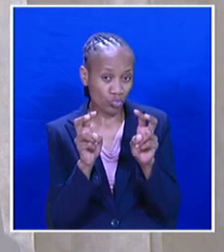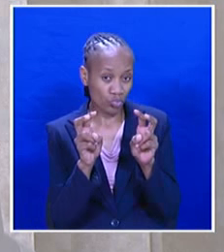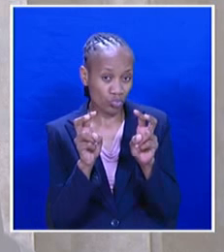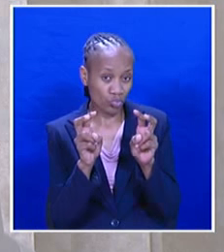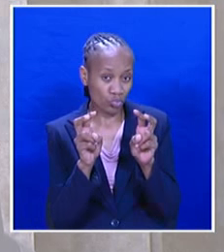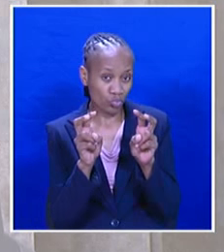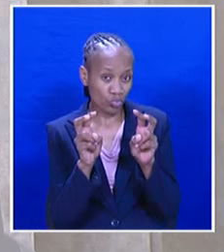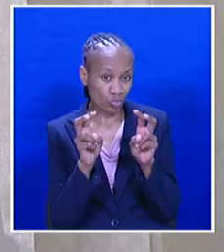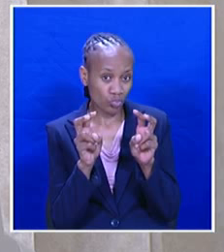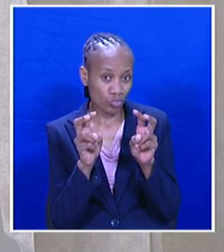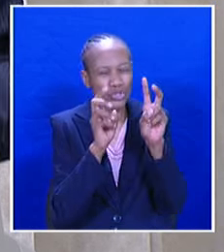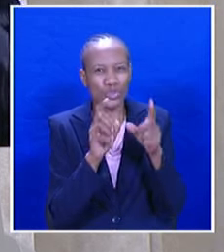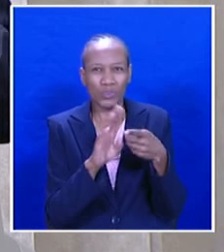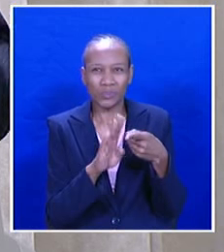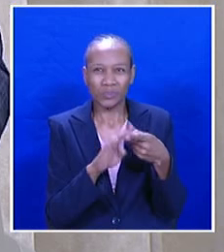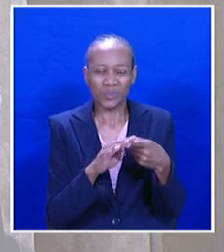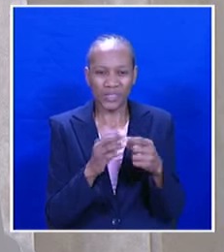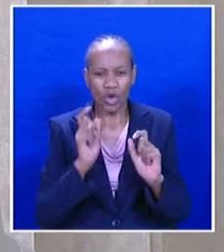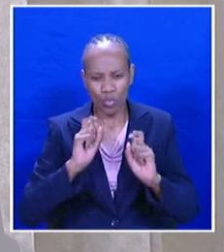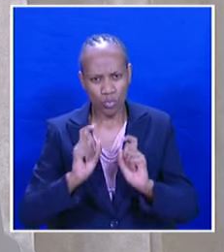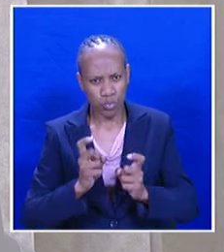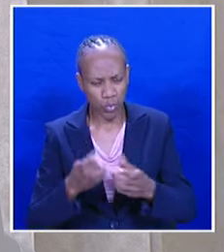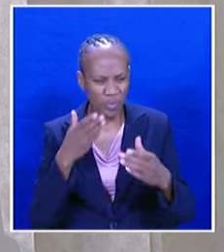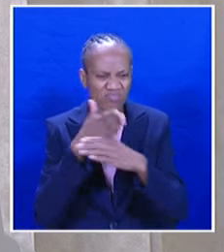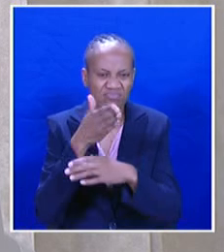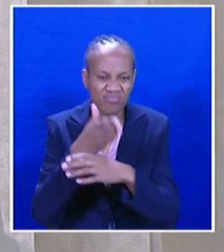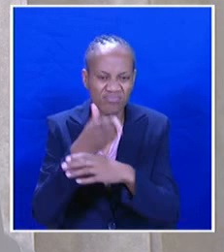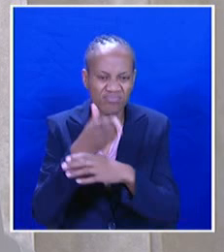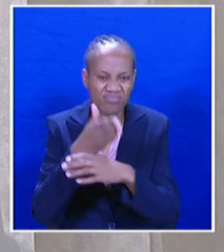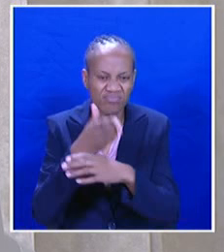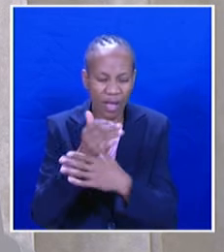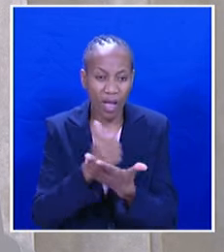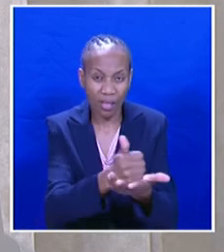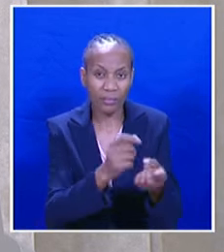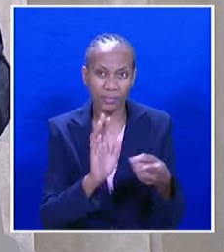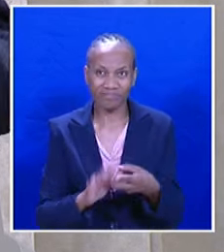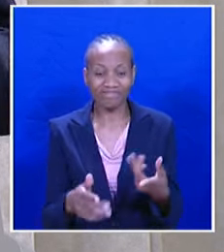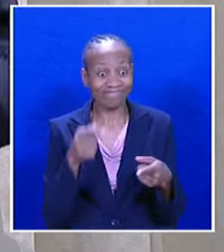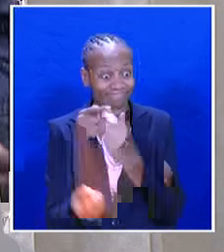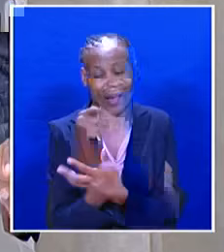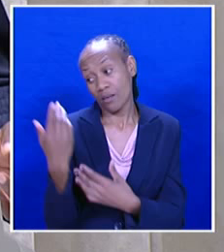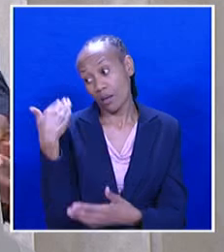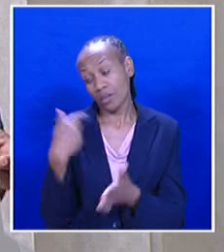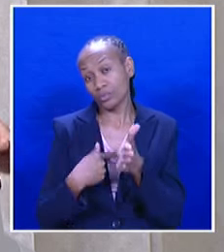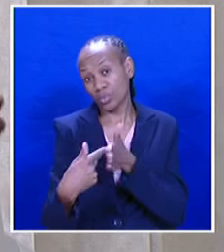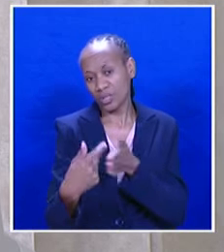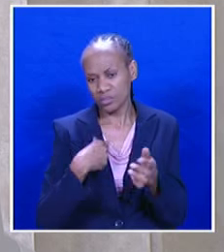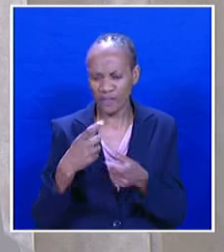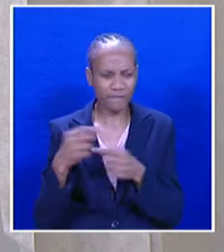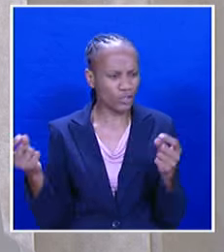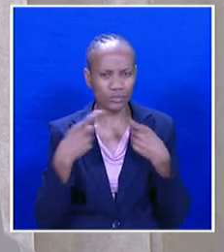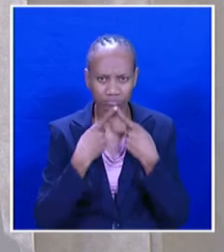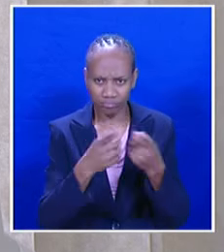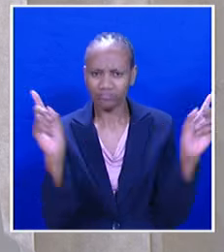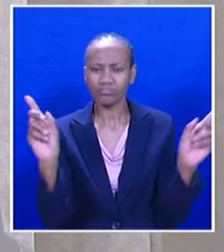immediate interventions that need to be taken, that continues. Last week, I also announced that I appointed a panel of